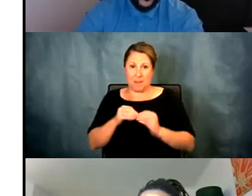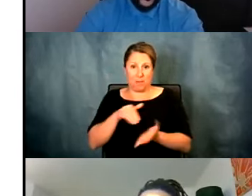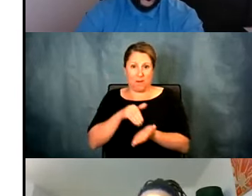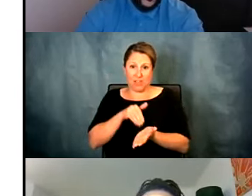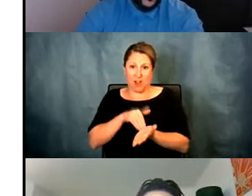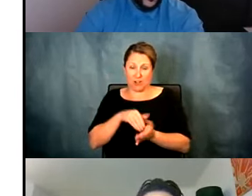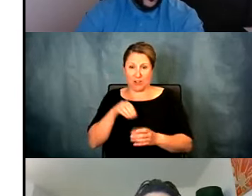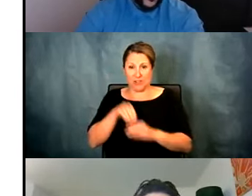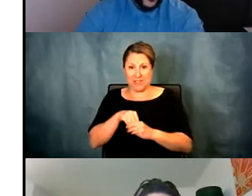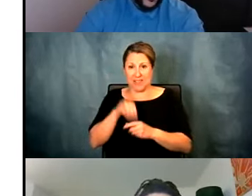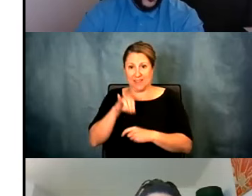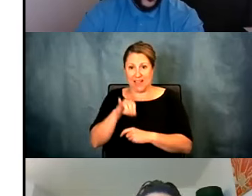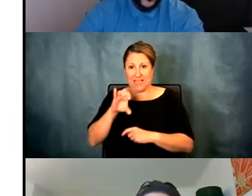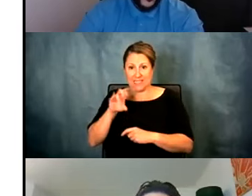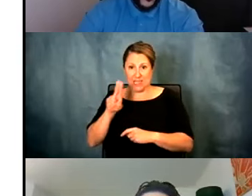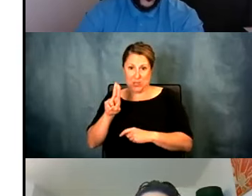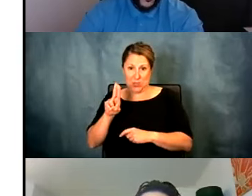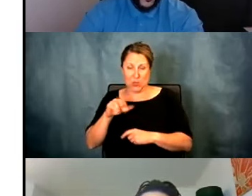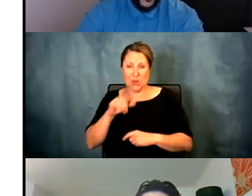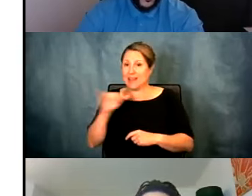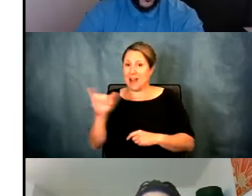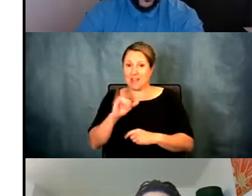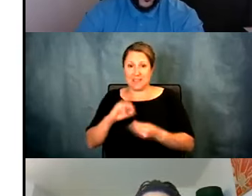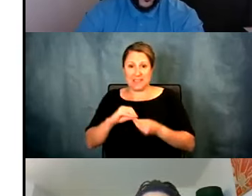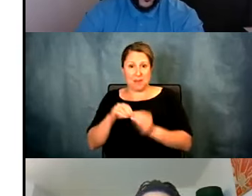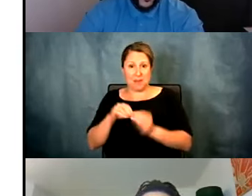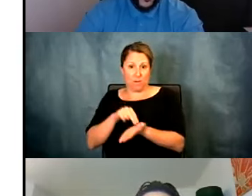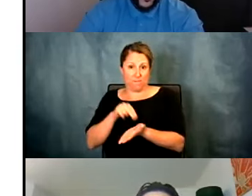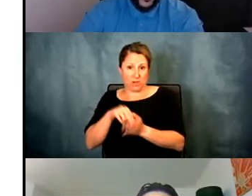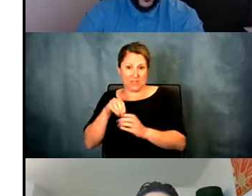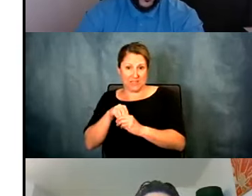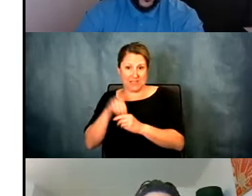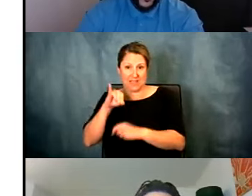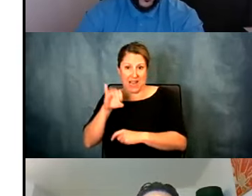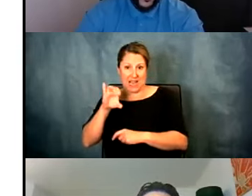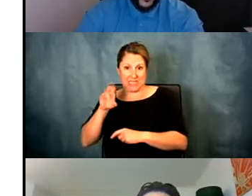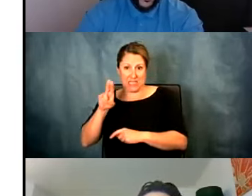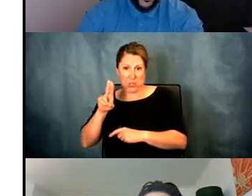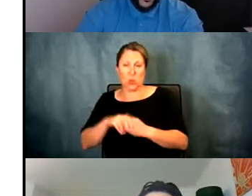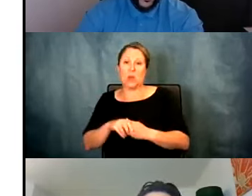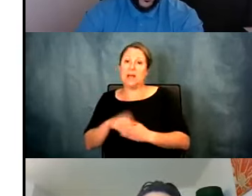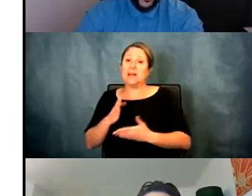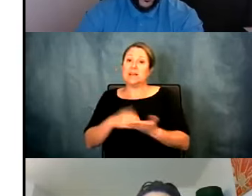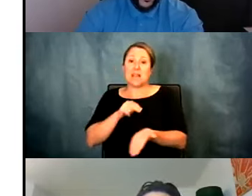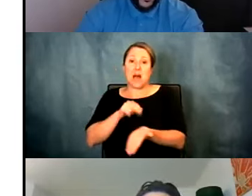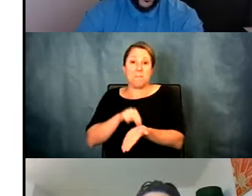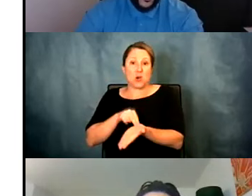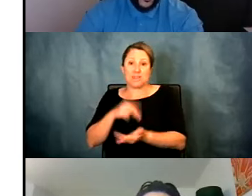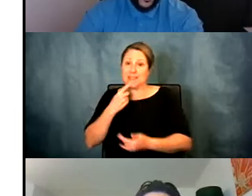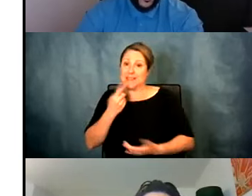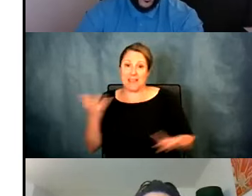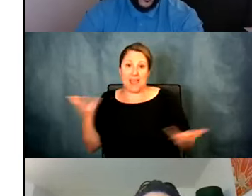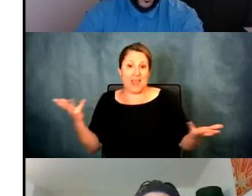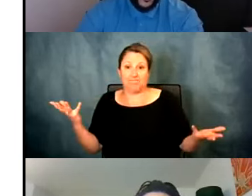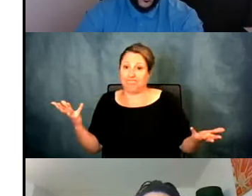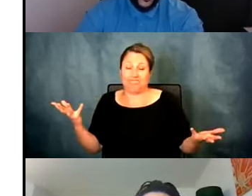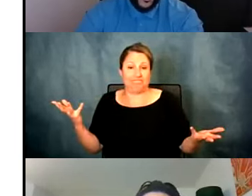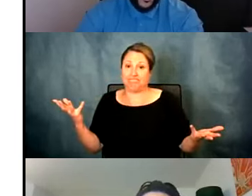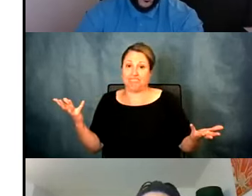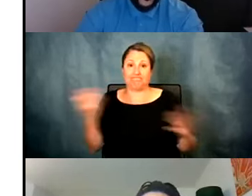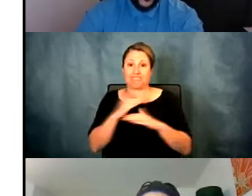in the ICU. There are definitely not the same number of nurses. There are nurses who are saying that there is no amount of money that you can pay them